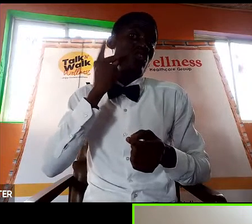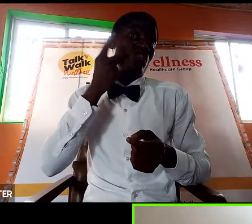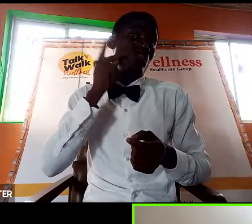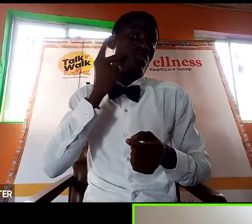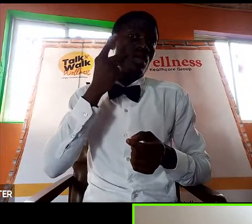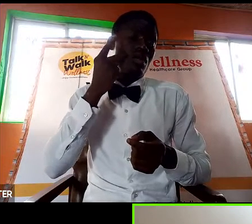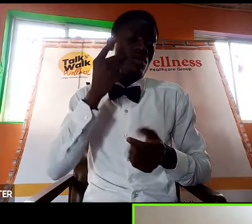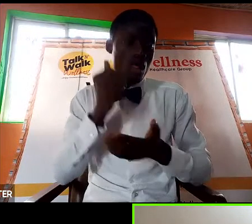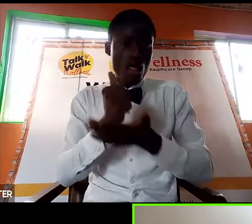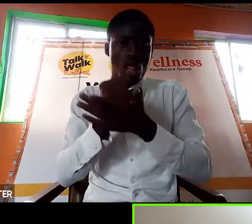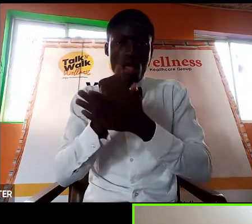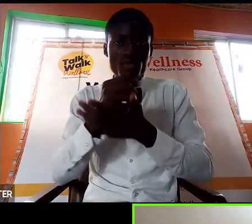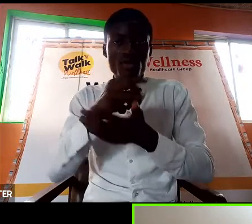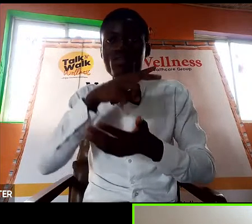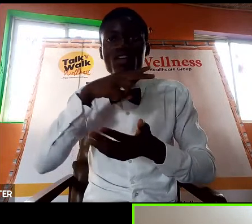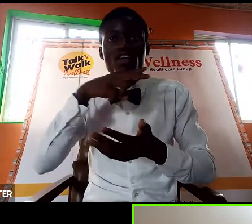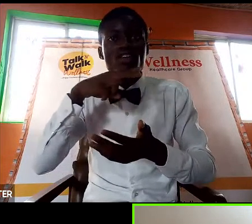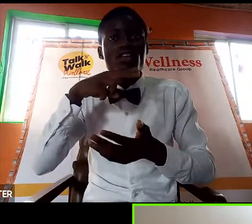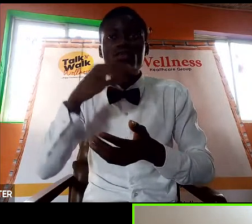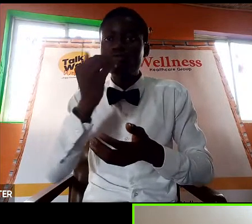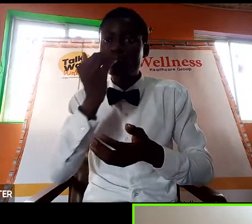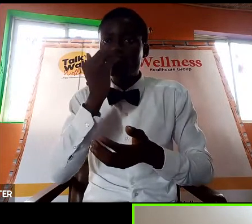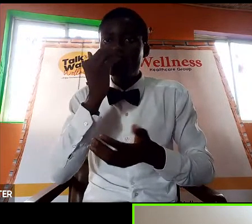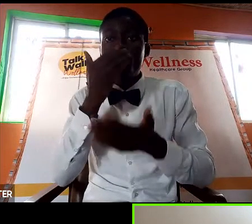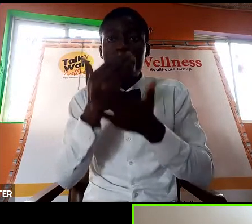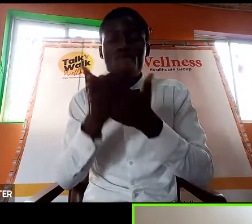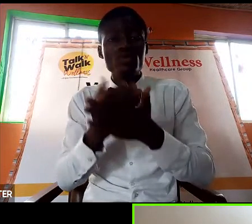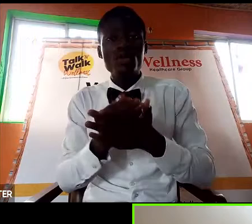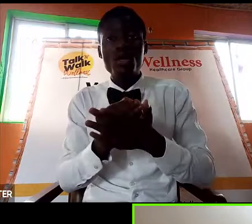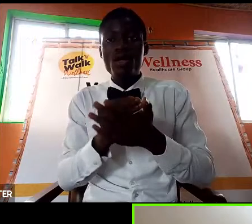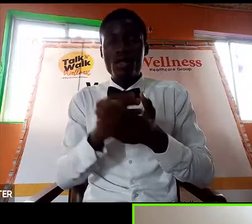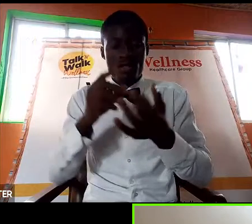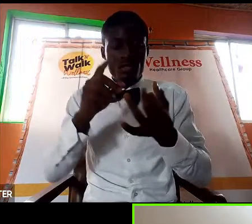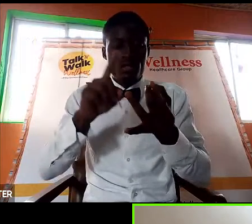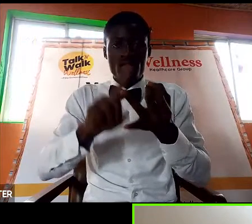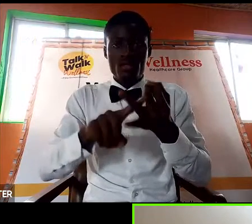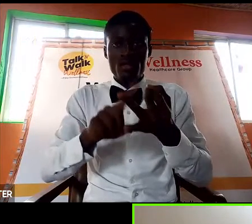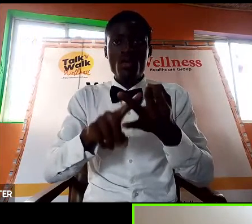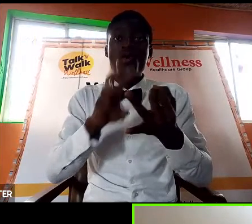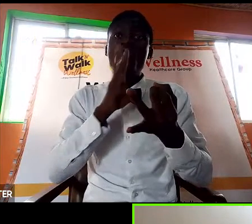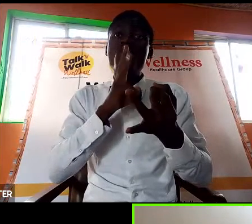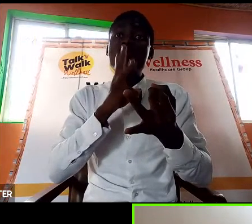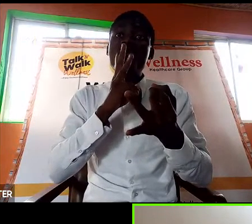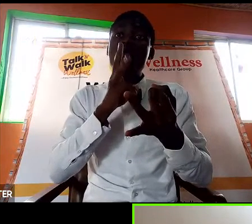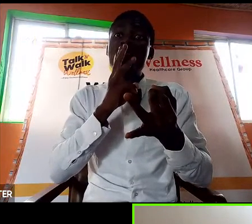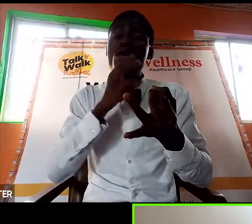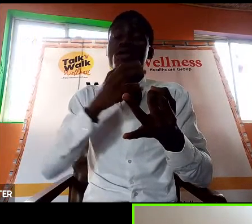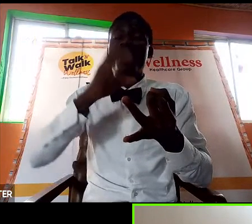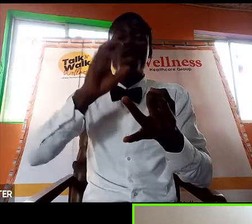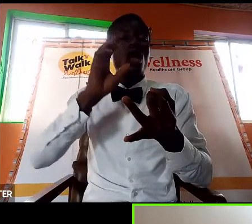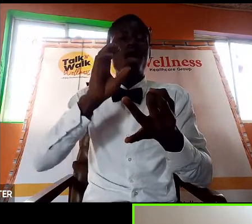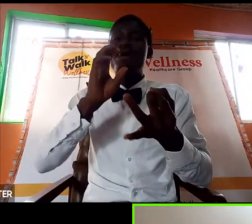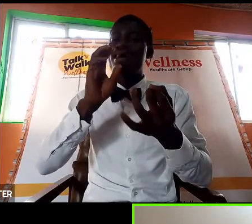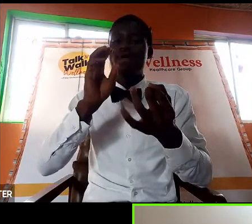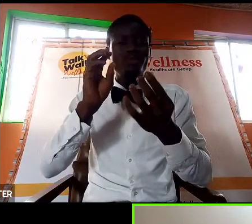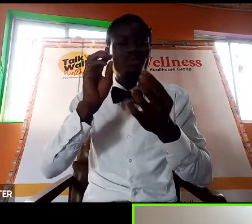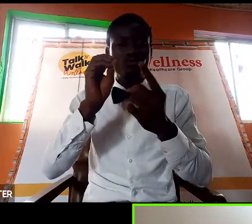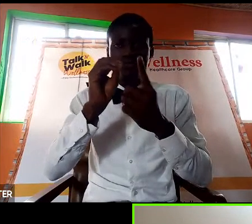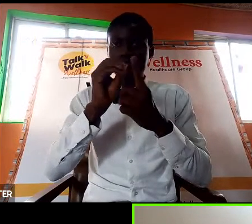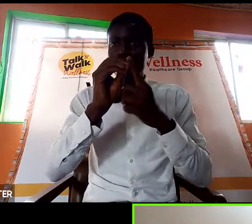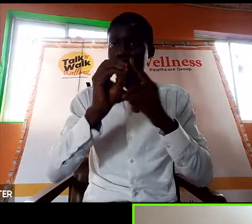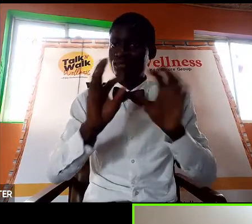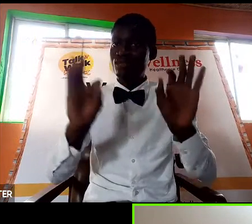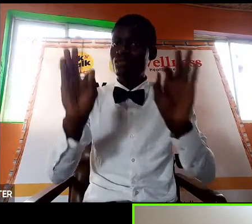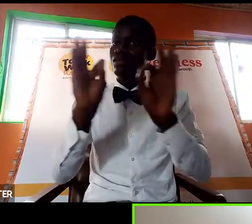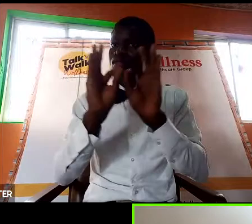vaginal health. Water is you can't overemphasize that. I think people should take a lot of that. I'm